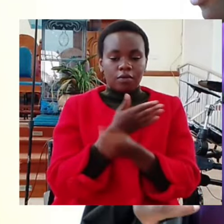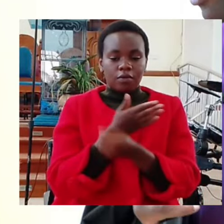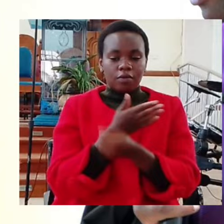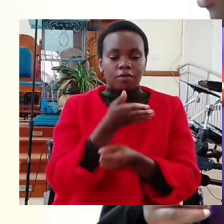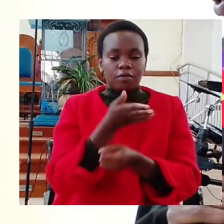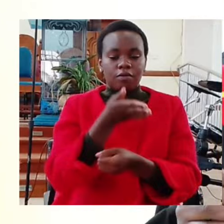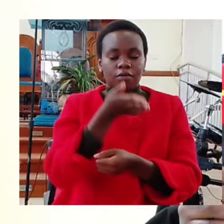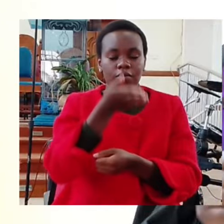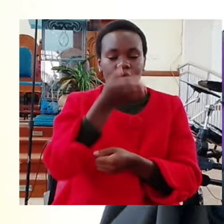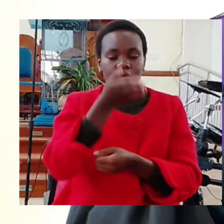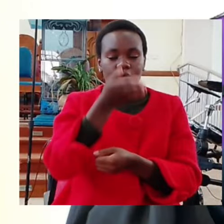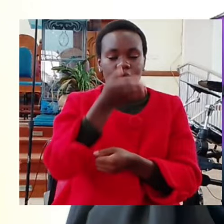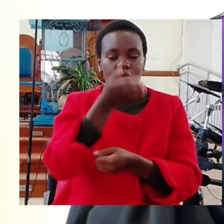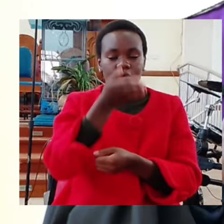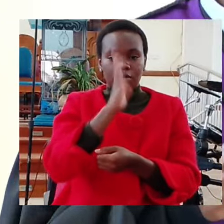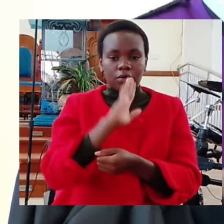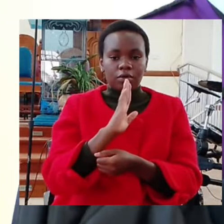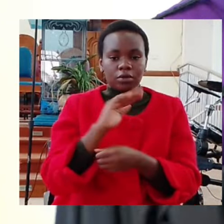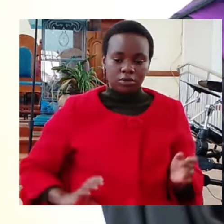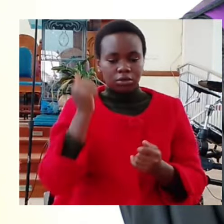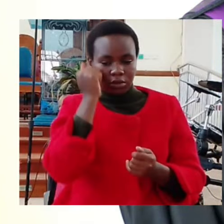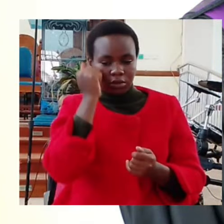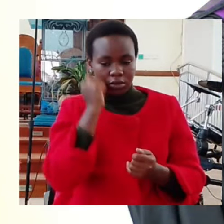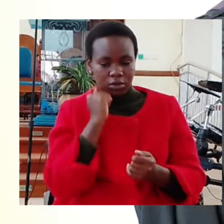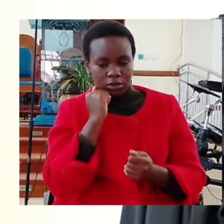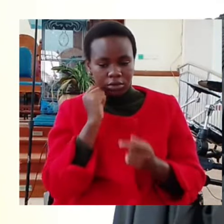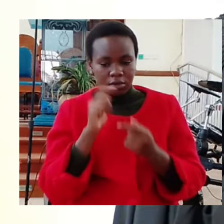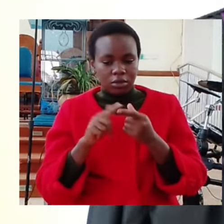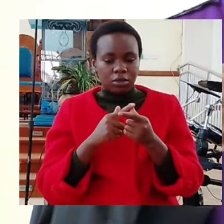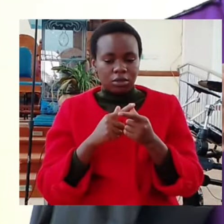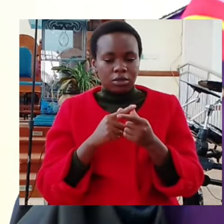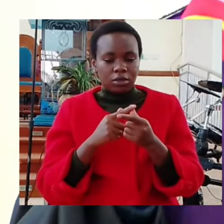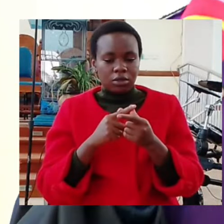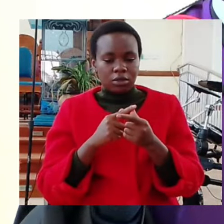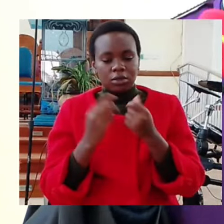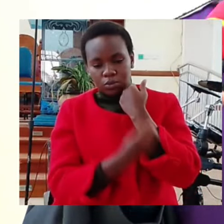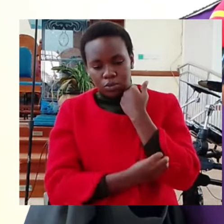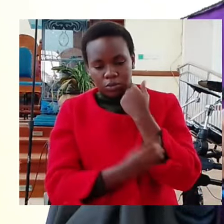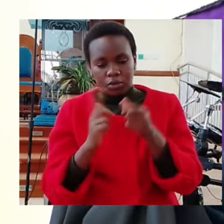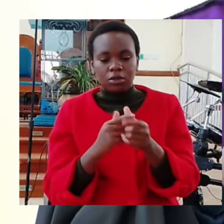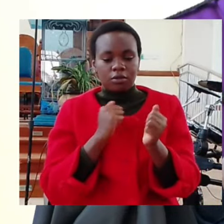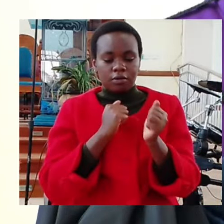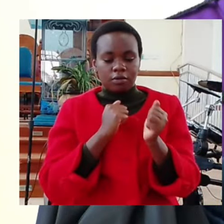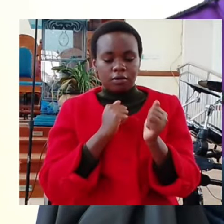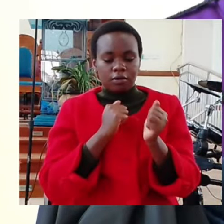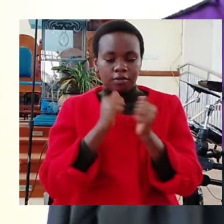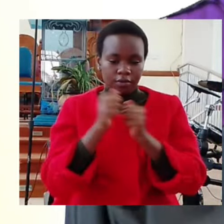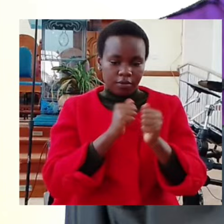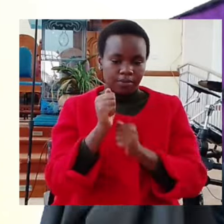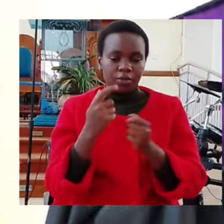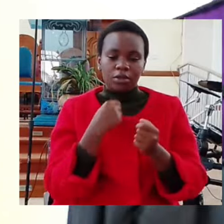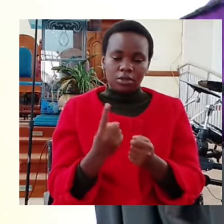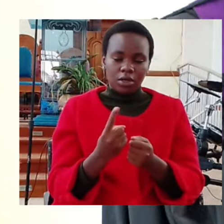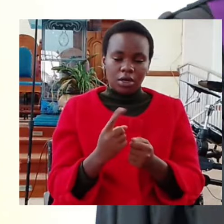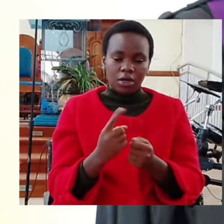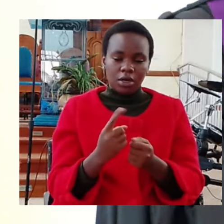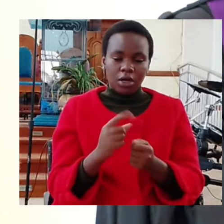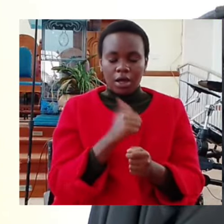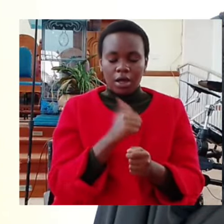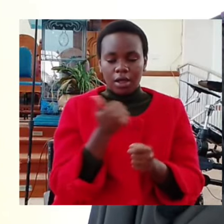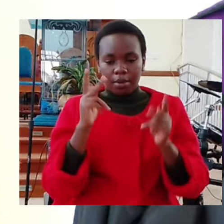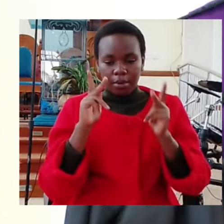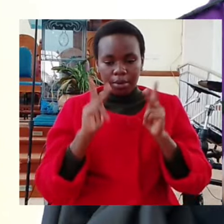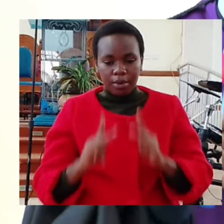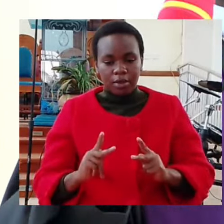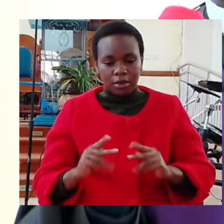wa Kristo ni kurwara ni thena ni bara akoiga thuthaini akoiga gutire kindu